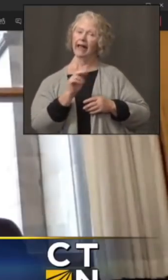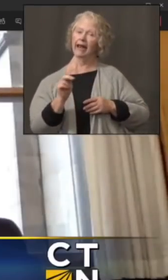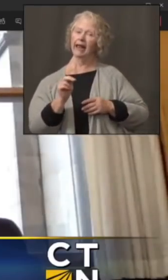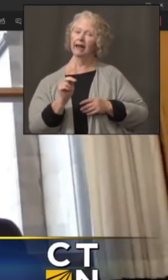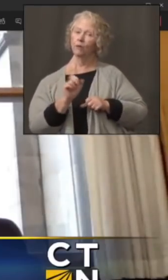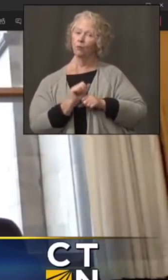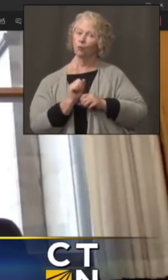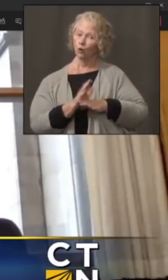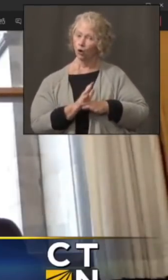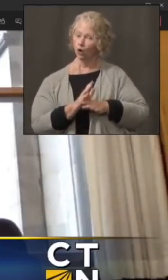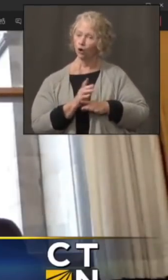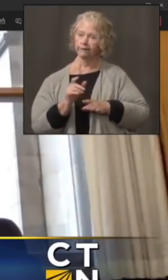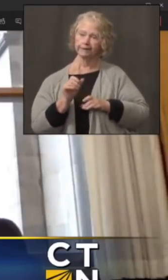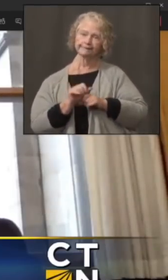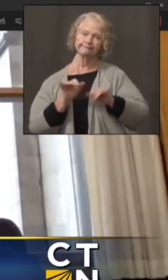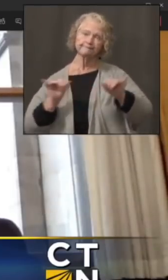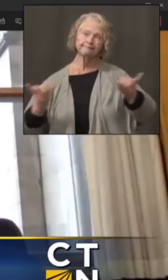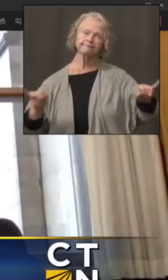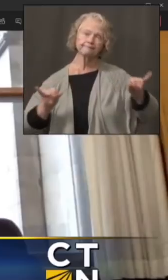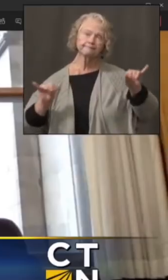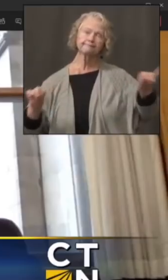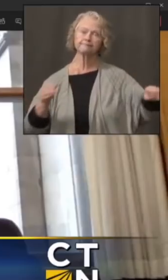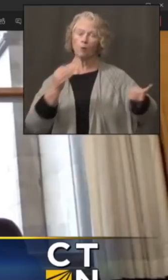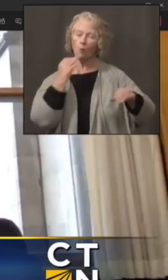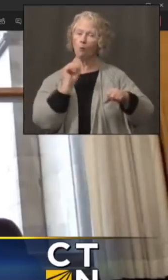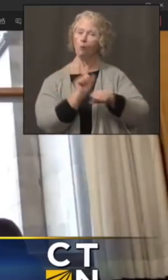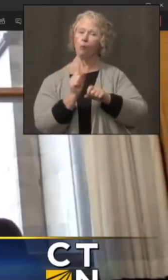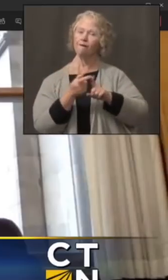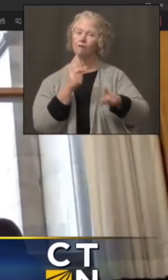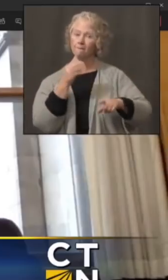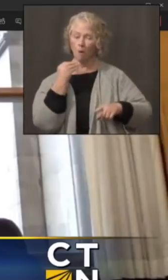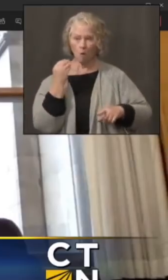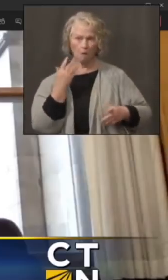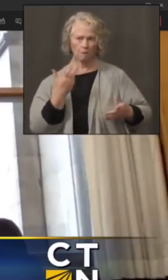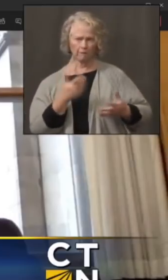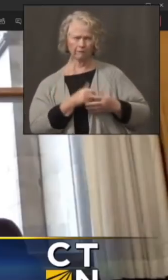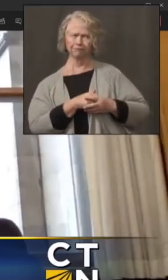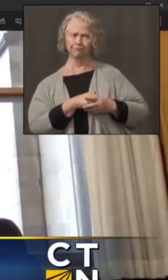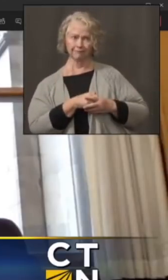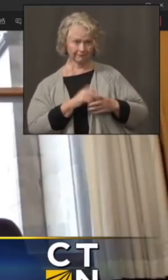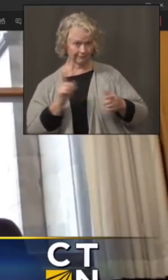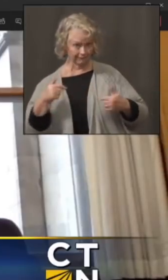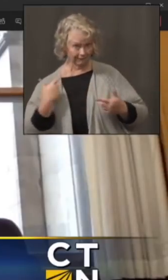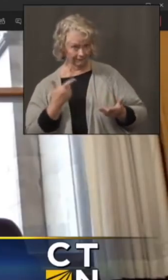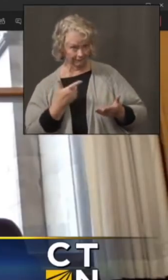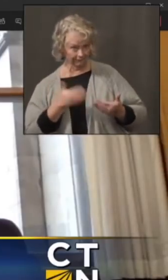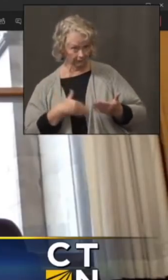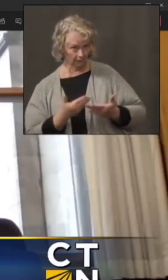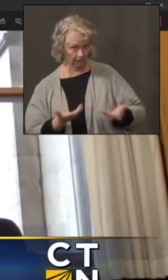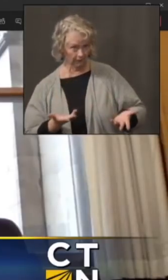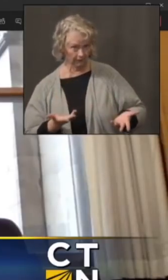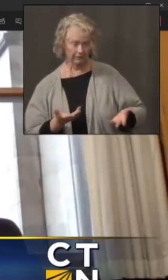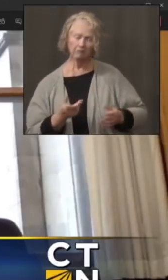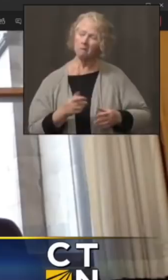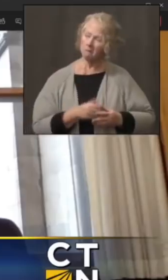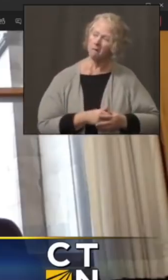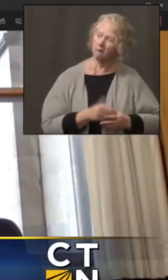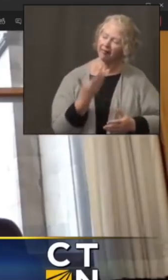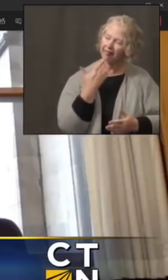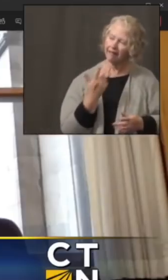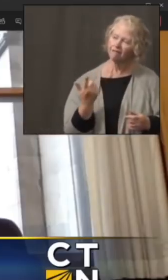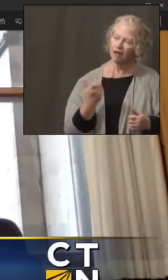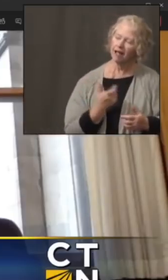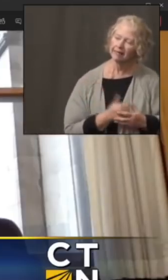remote non-essential workers for months, and that's a huge operation. So how's that going? Yeah, thanks for asking.